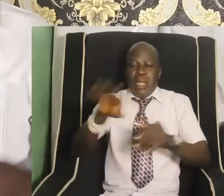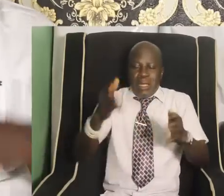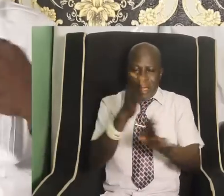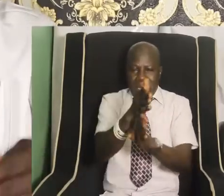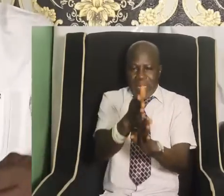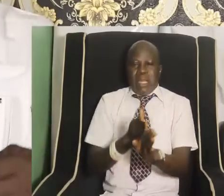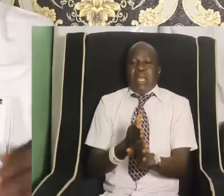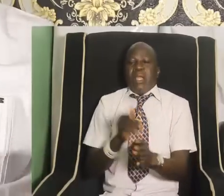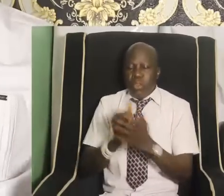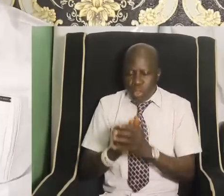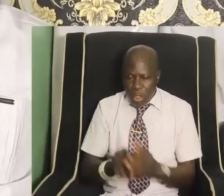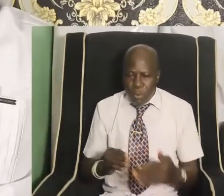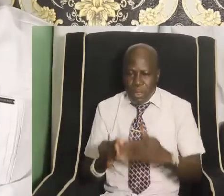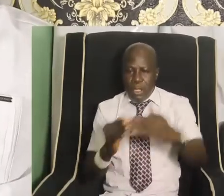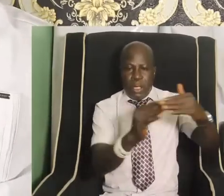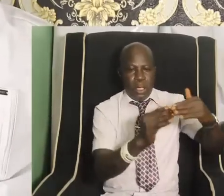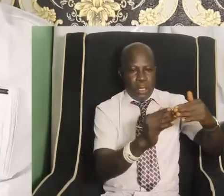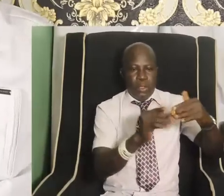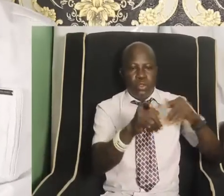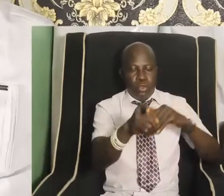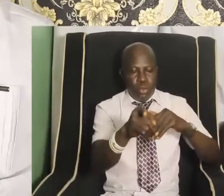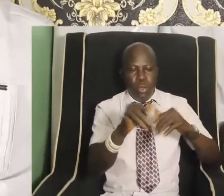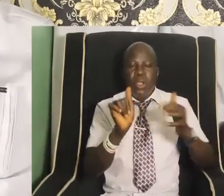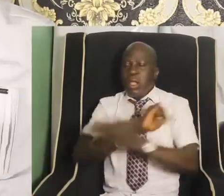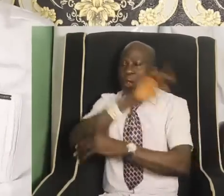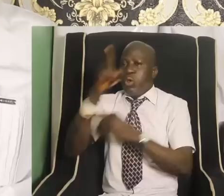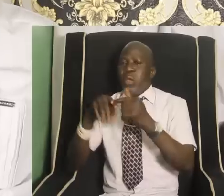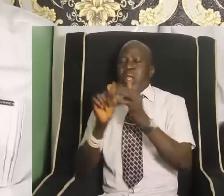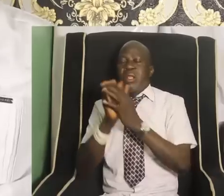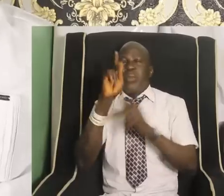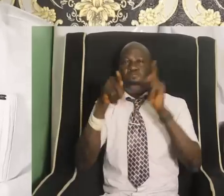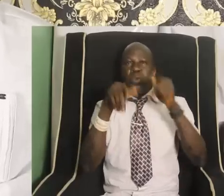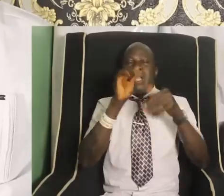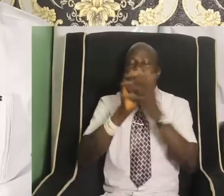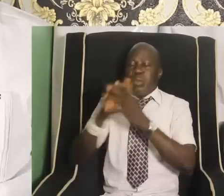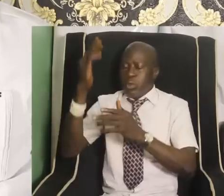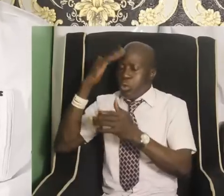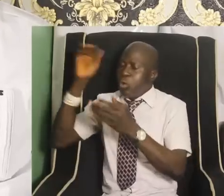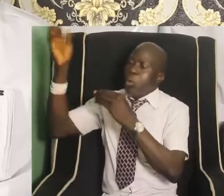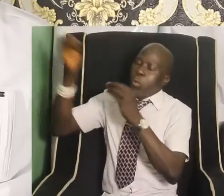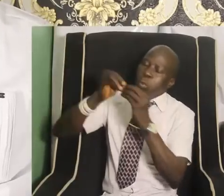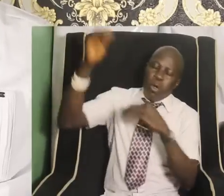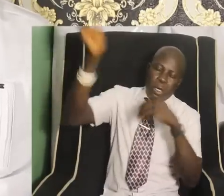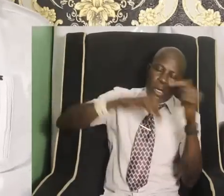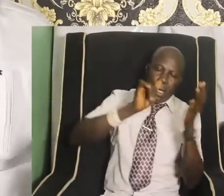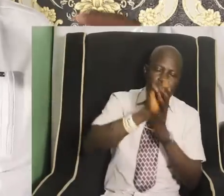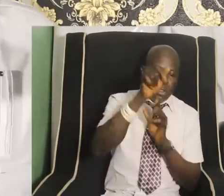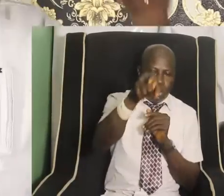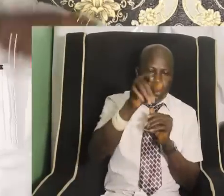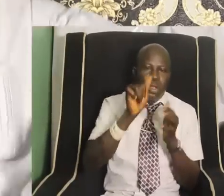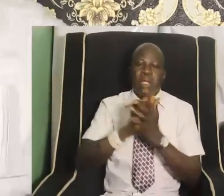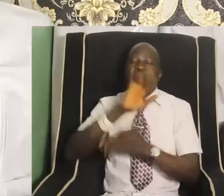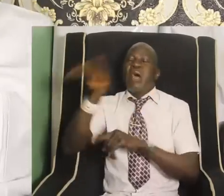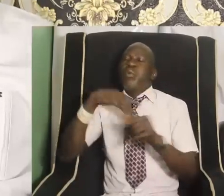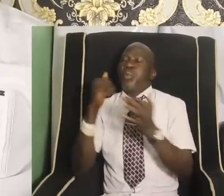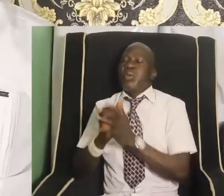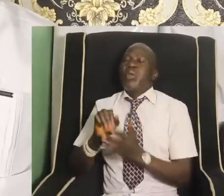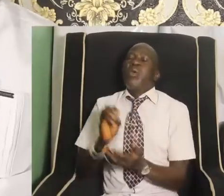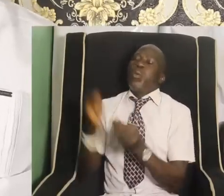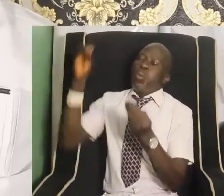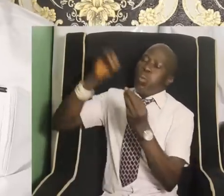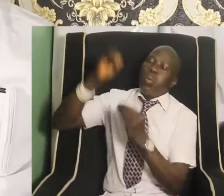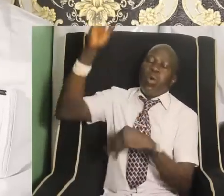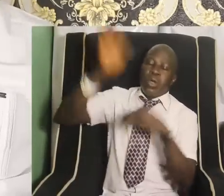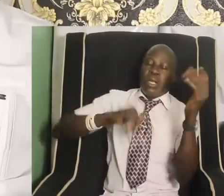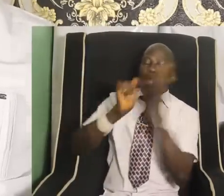land. Won ba le to sona. For them to guide you. Die ti en kan ma ju olo. The people there that people know more than you. O la pe na ju lo te da. That is